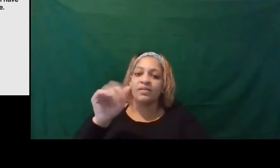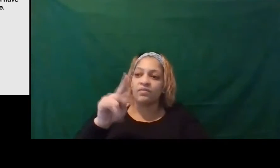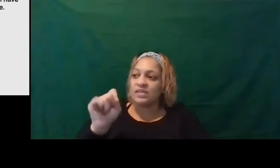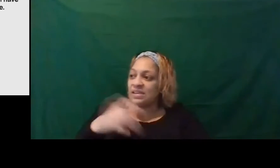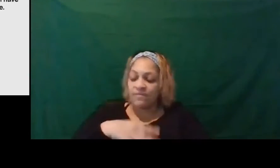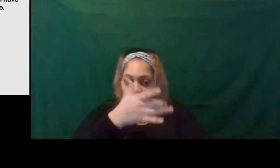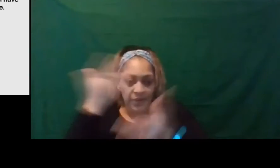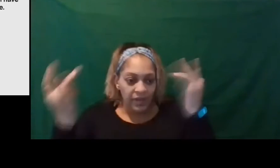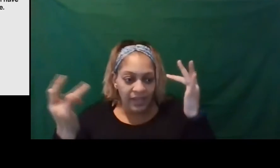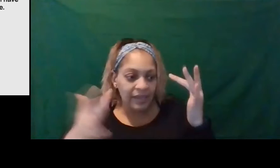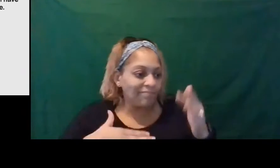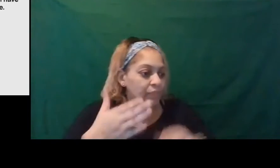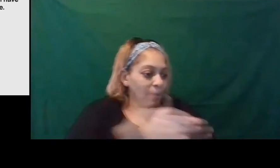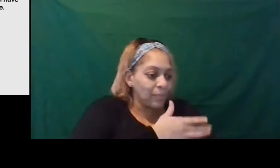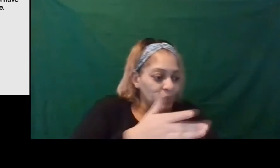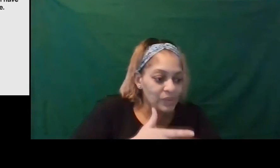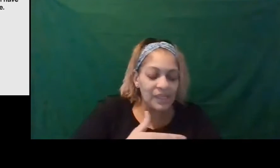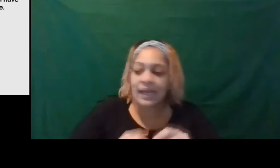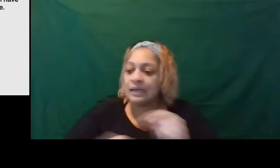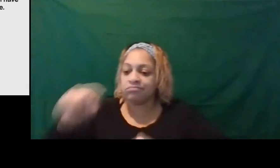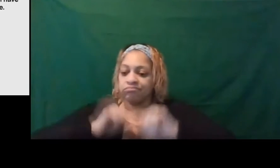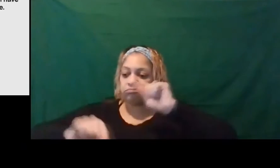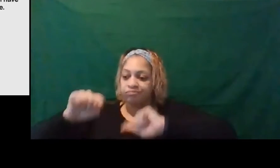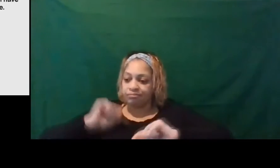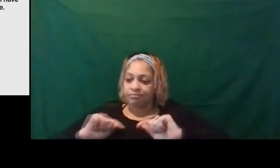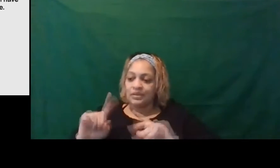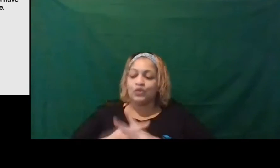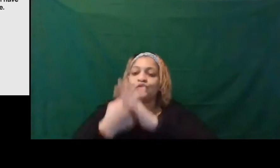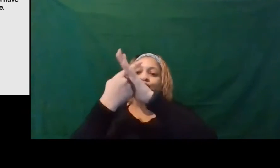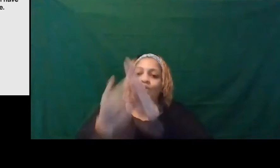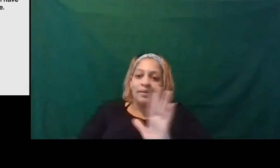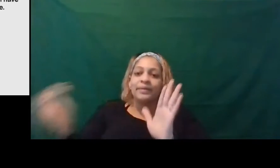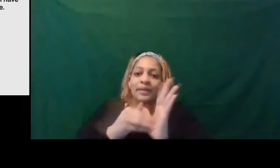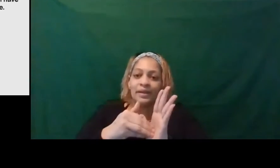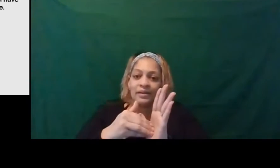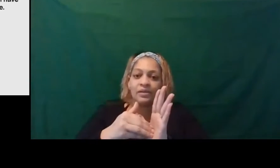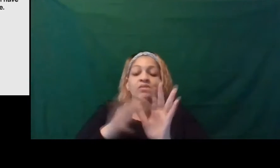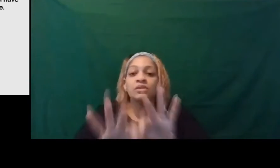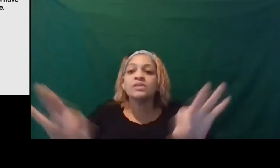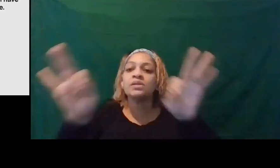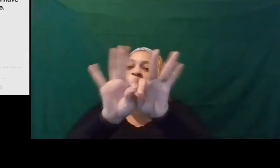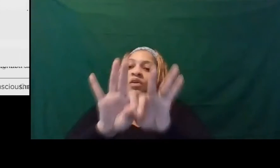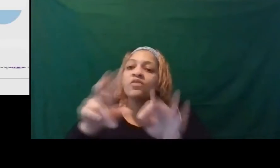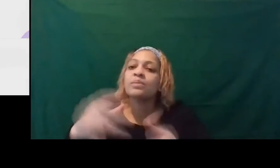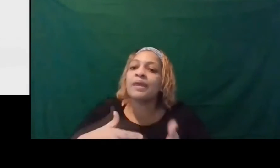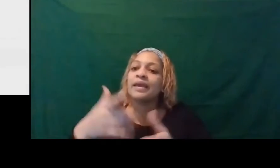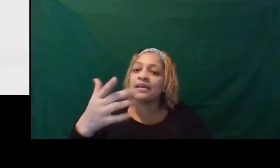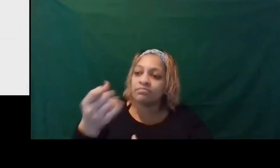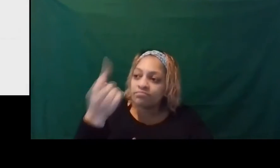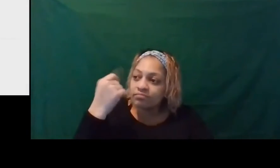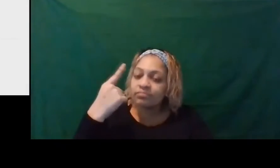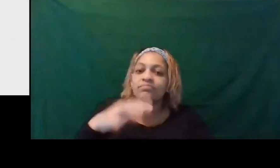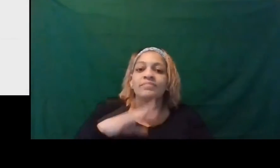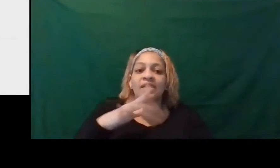then I backtrack, recalculate, and start again. So it's important for us to be mindful that if you want to keep getting